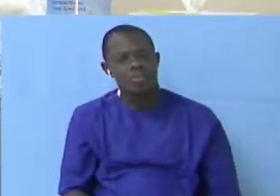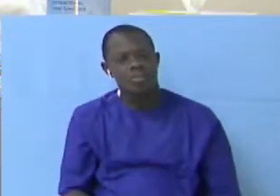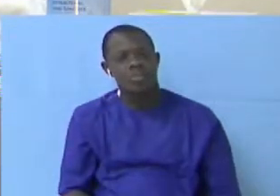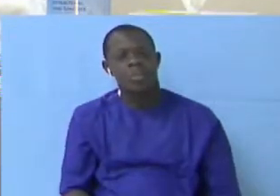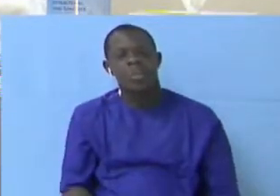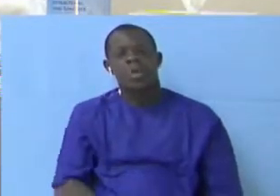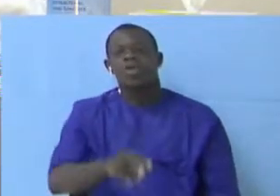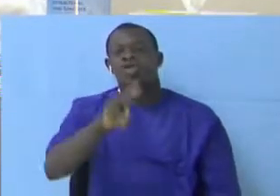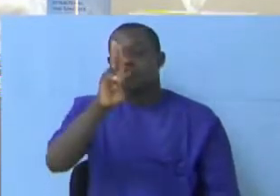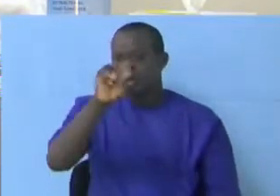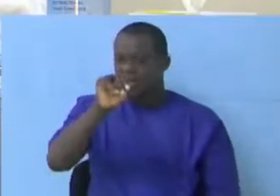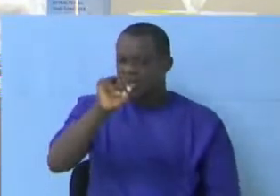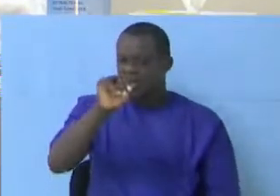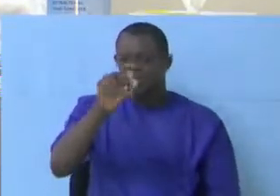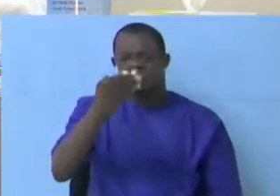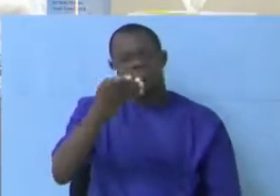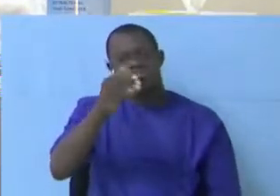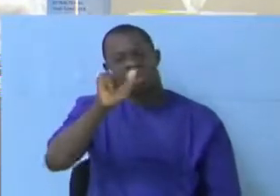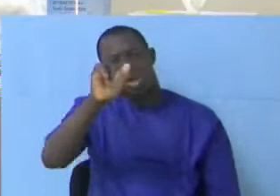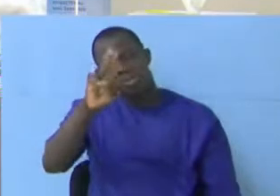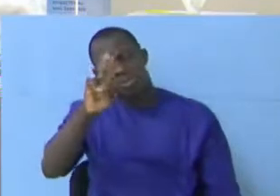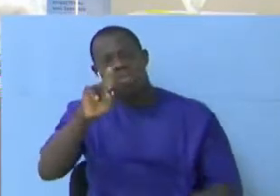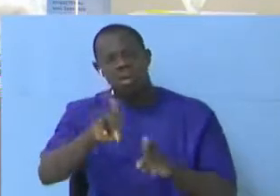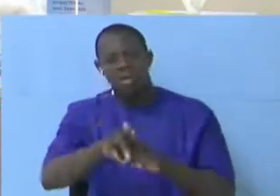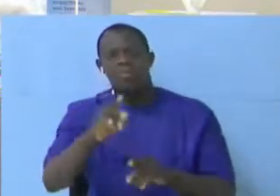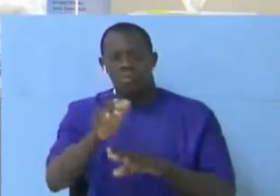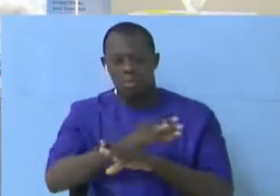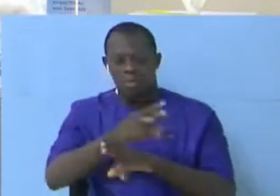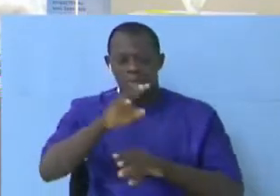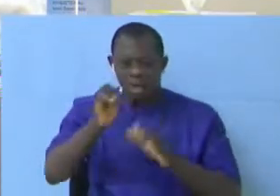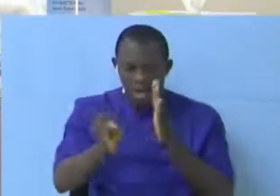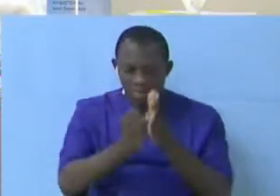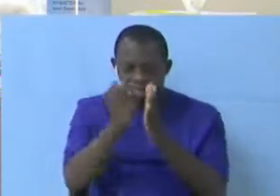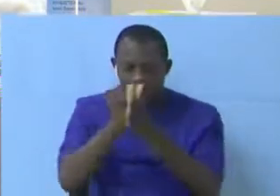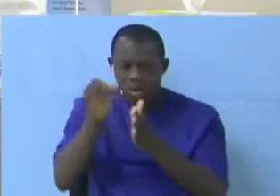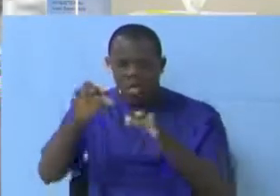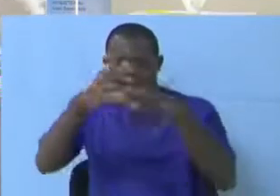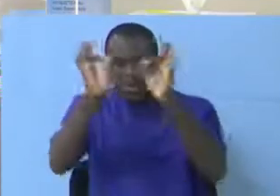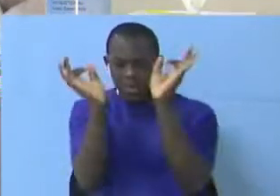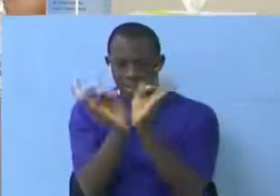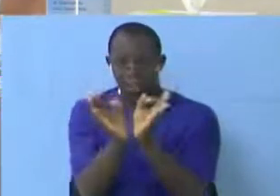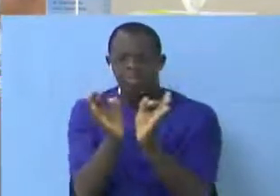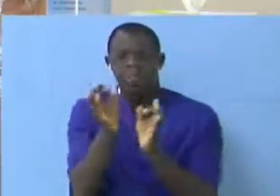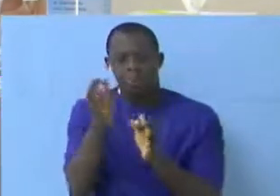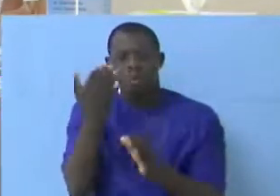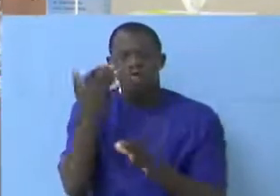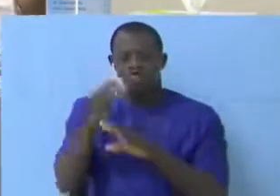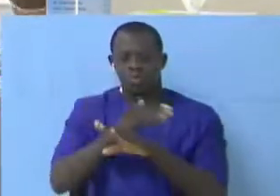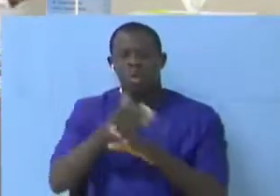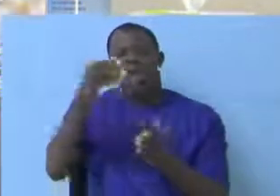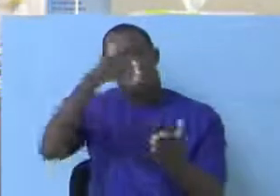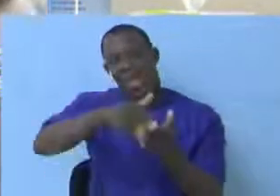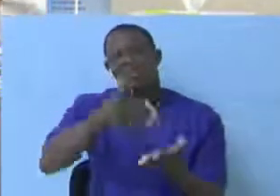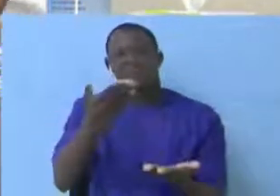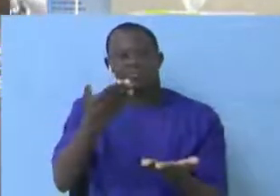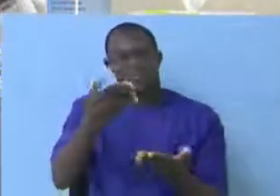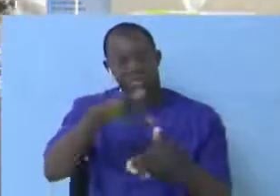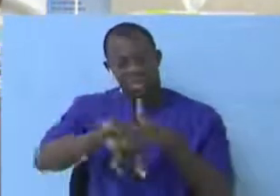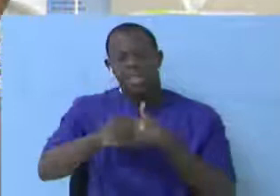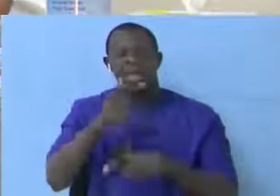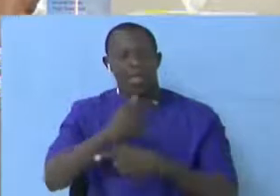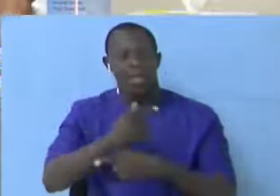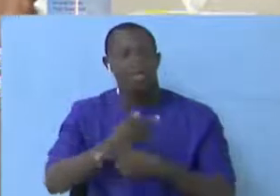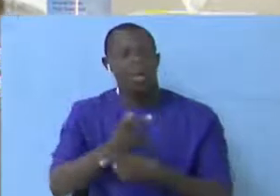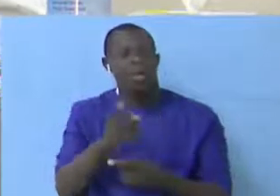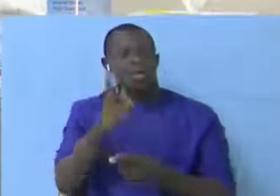United Nations or AU fact-finding mission or investigation team was coming here. Again, no reason for anybody to